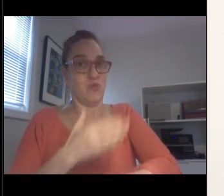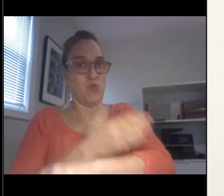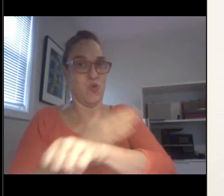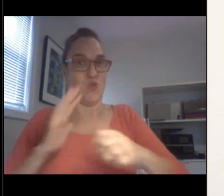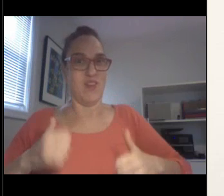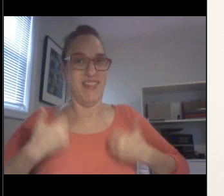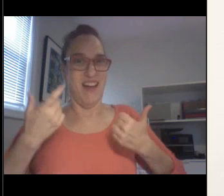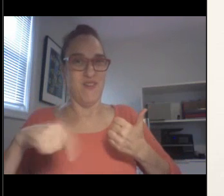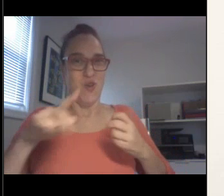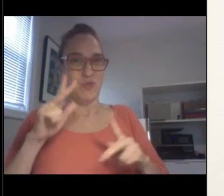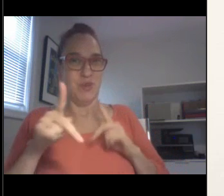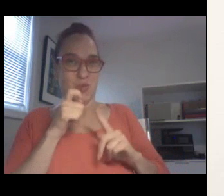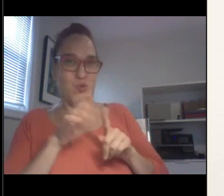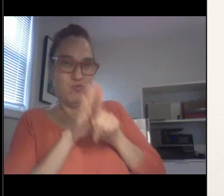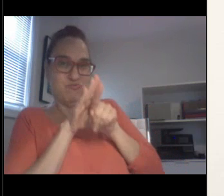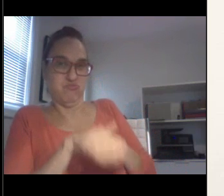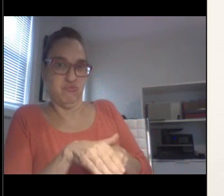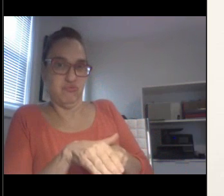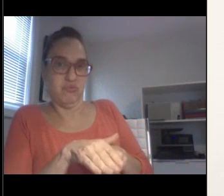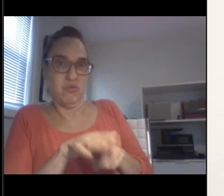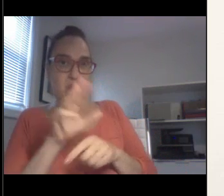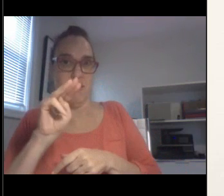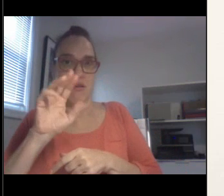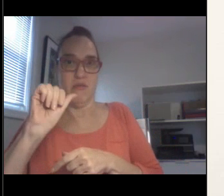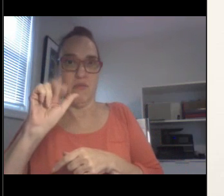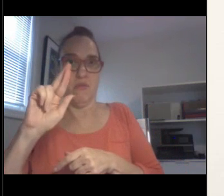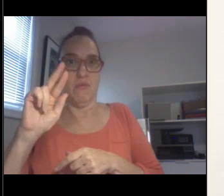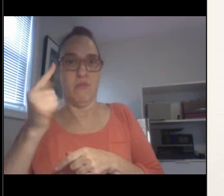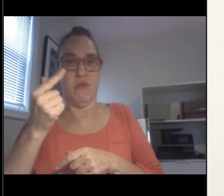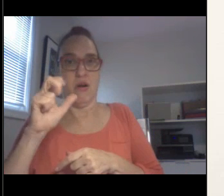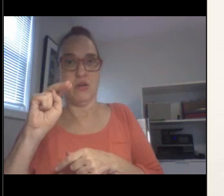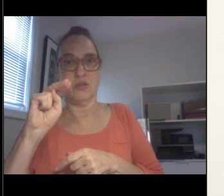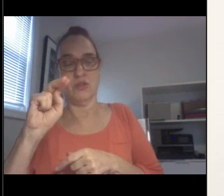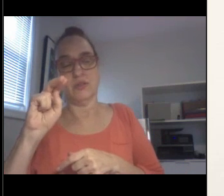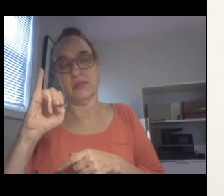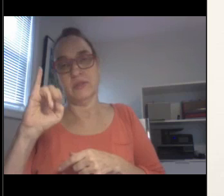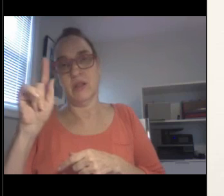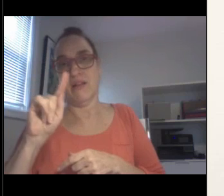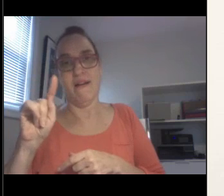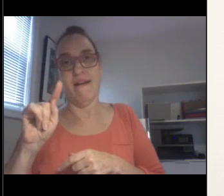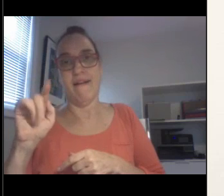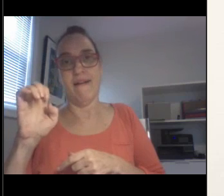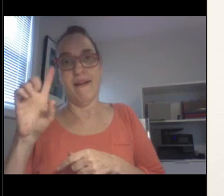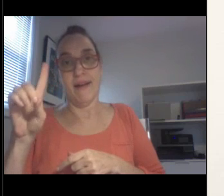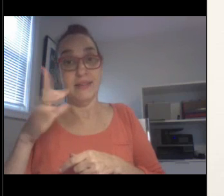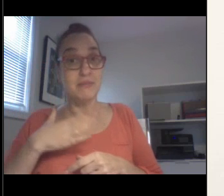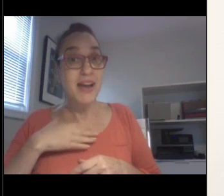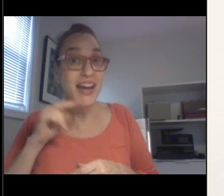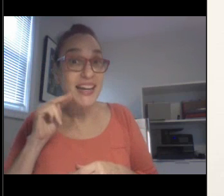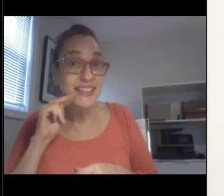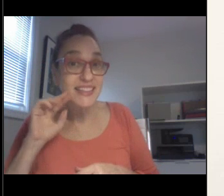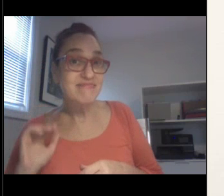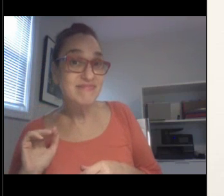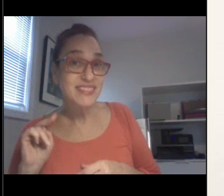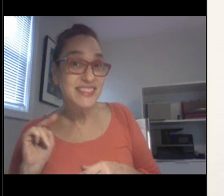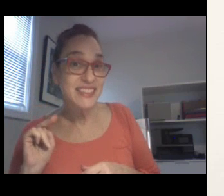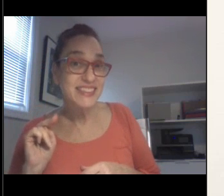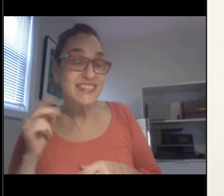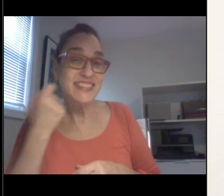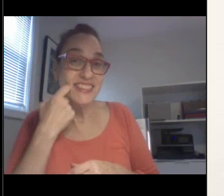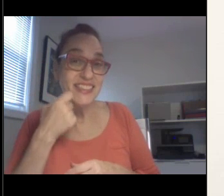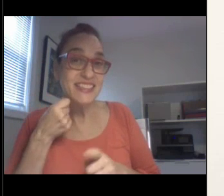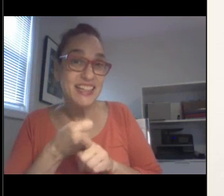Some of the marginalized folks are in this picture of my family, and my cute niece Emma, who's there. She'll turn 3 next week,